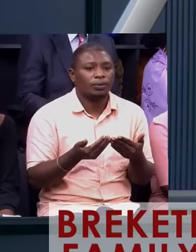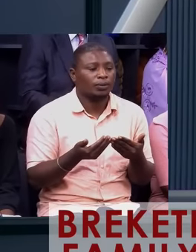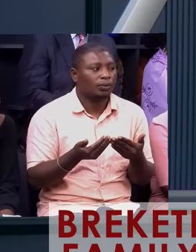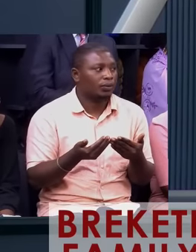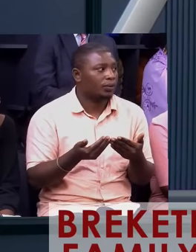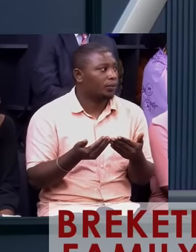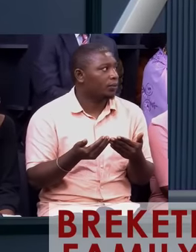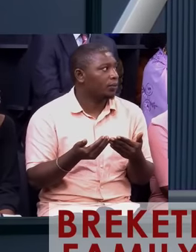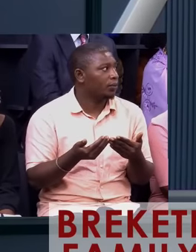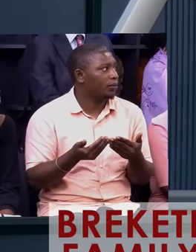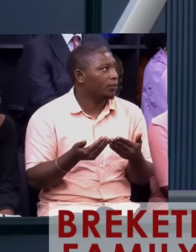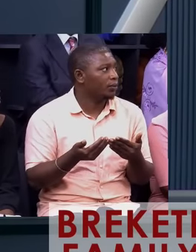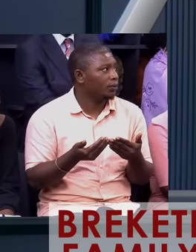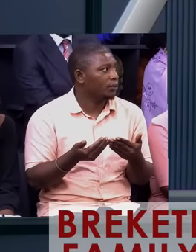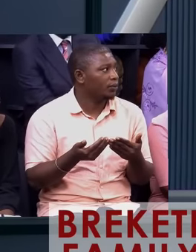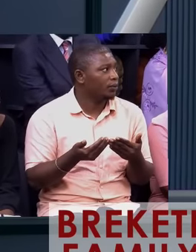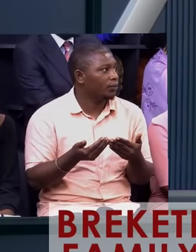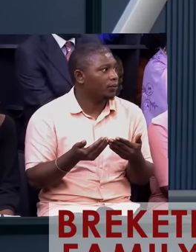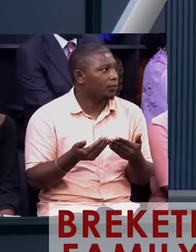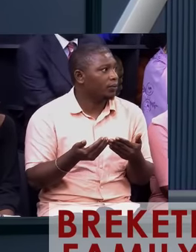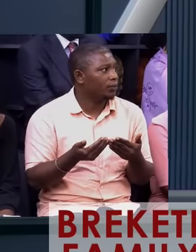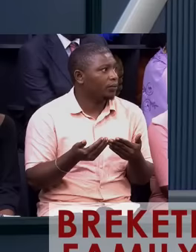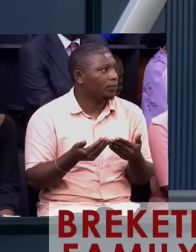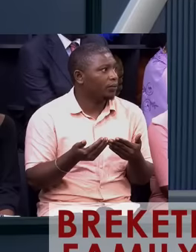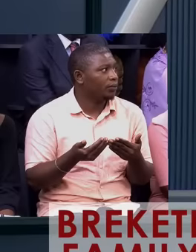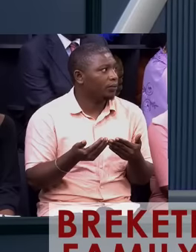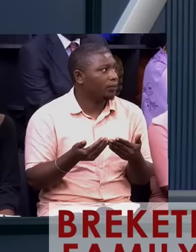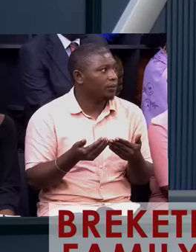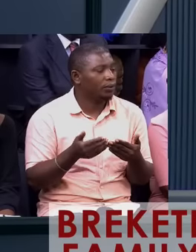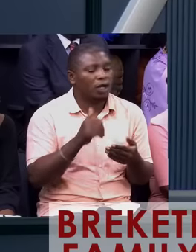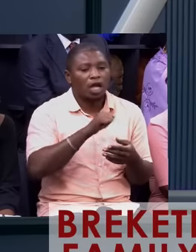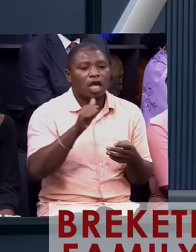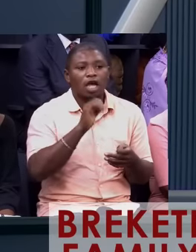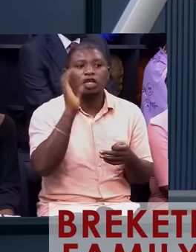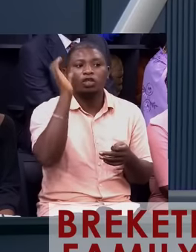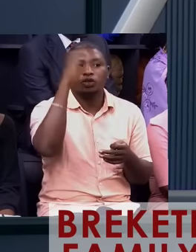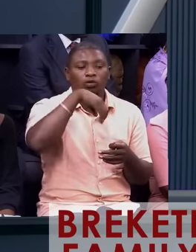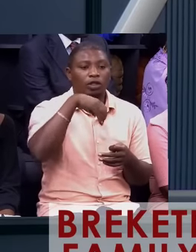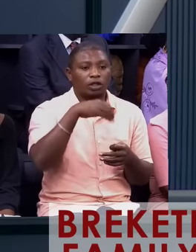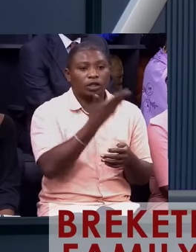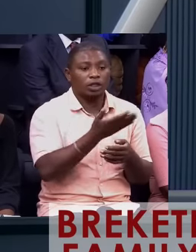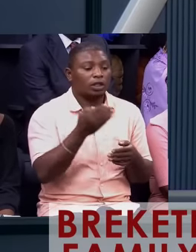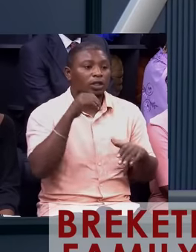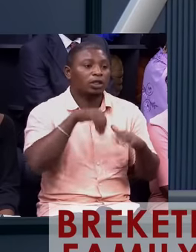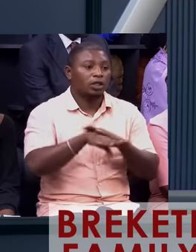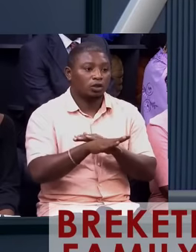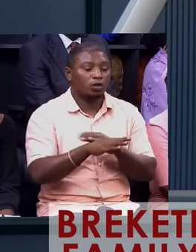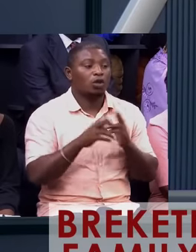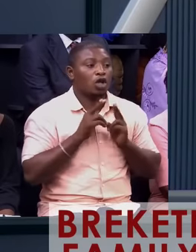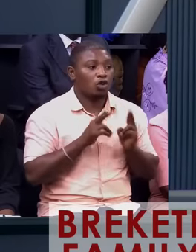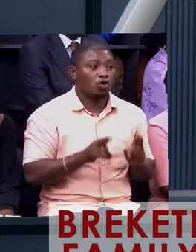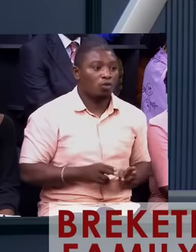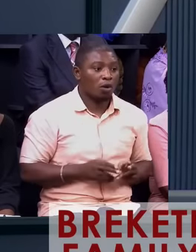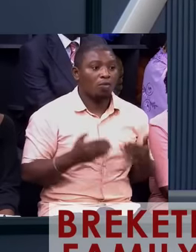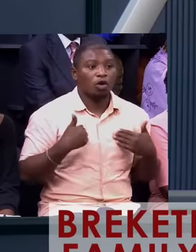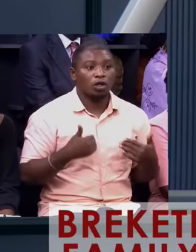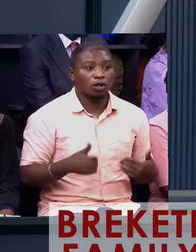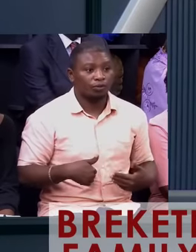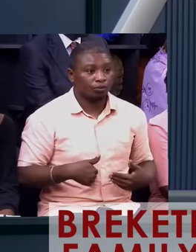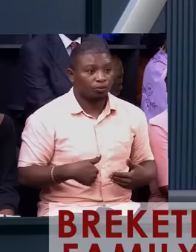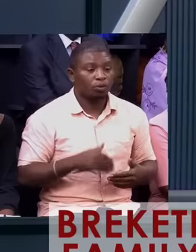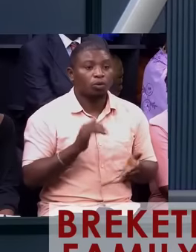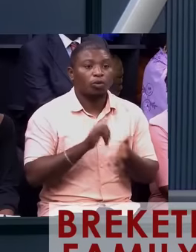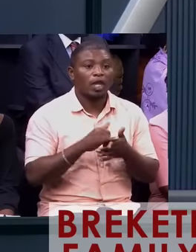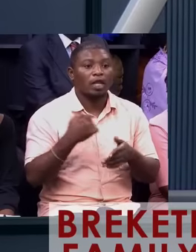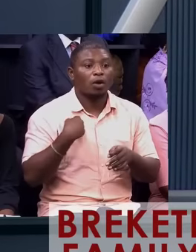introducing a a a a strange substance into a the human body